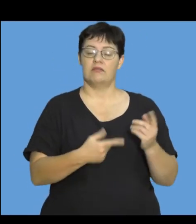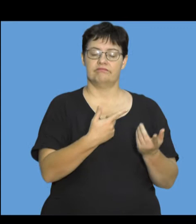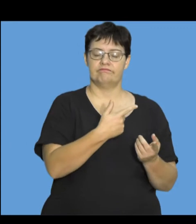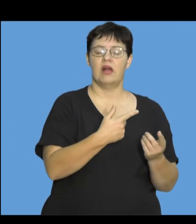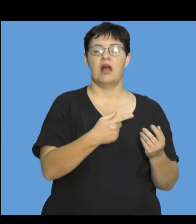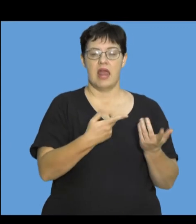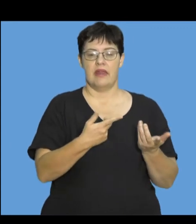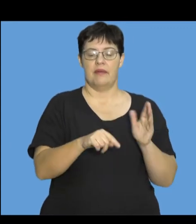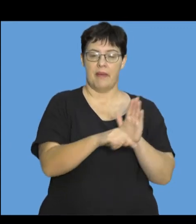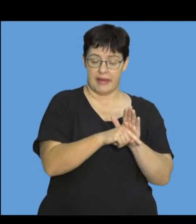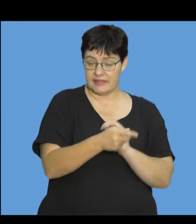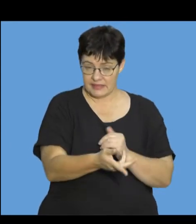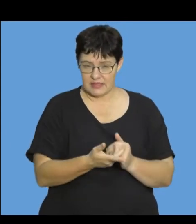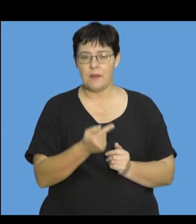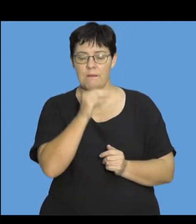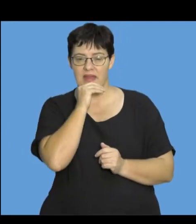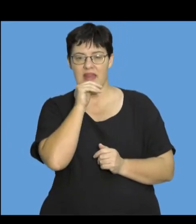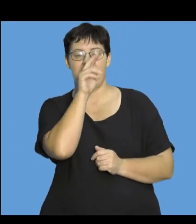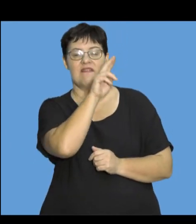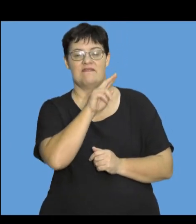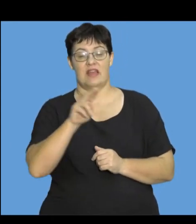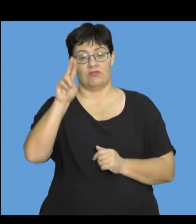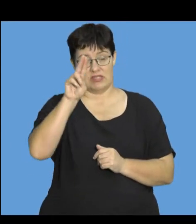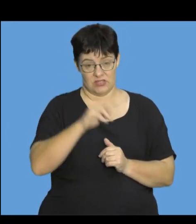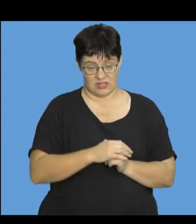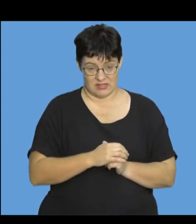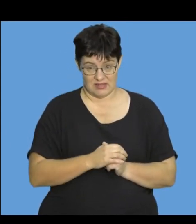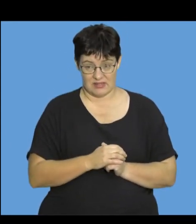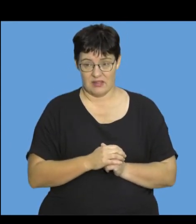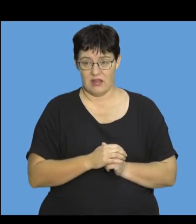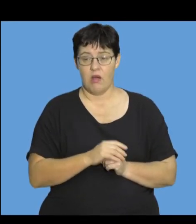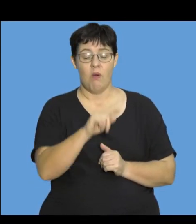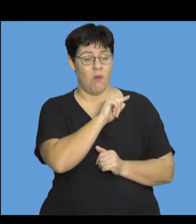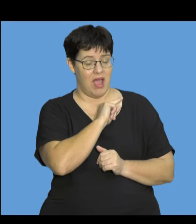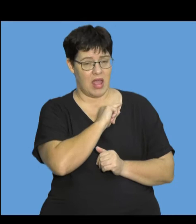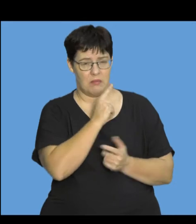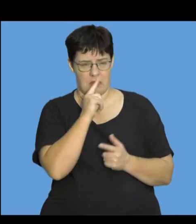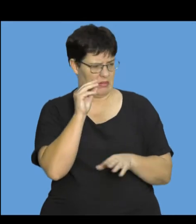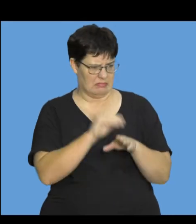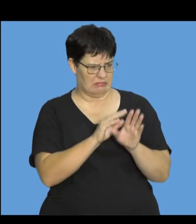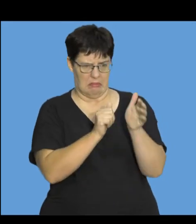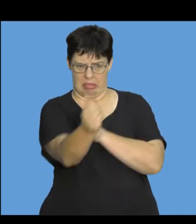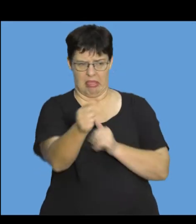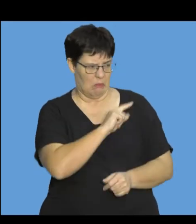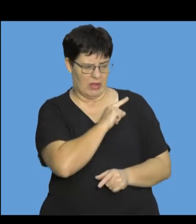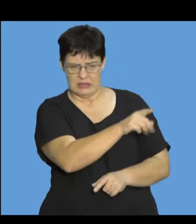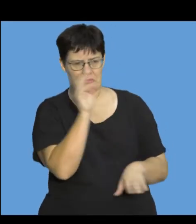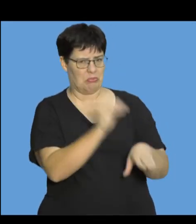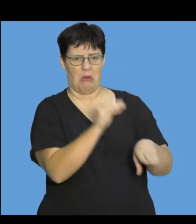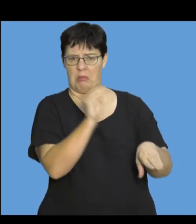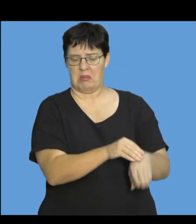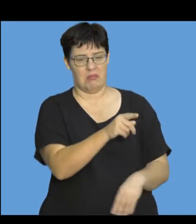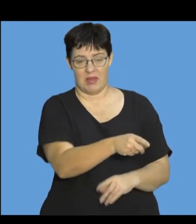called factorization, right? I know you guys run away from this because at times it becomes a problem, but now we're going to do it